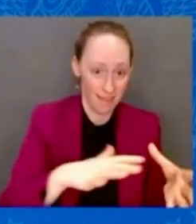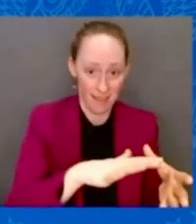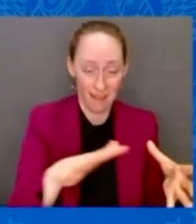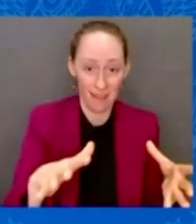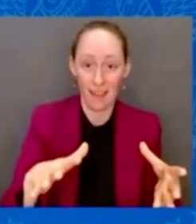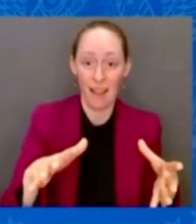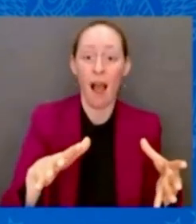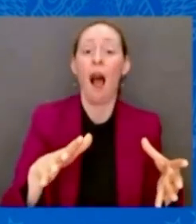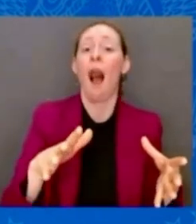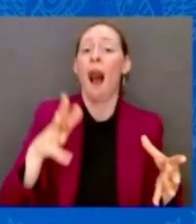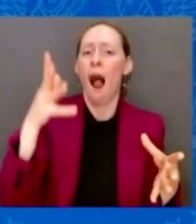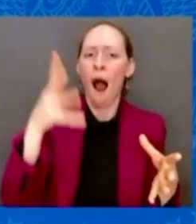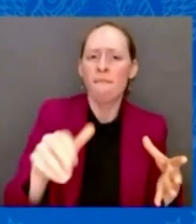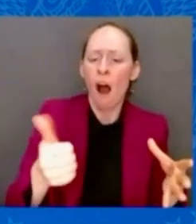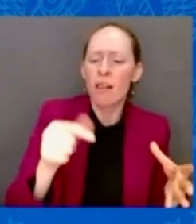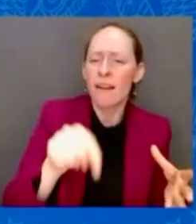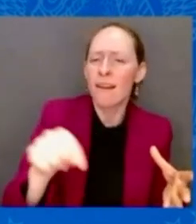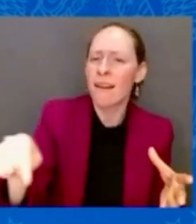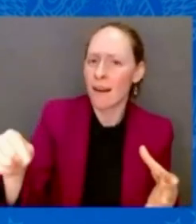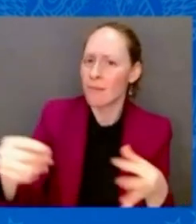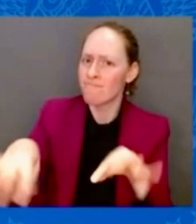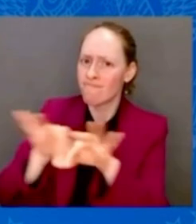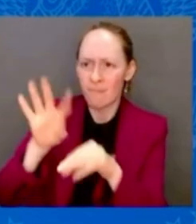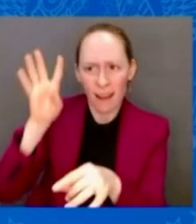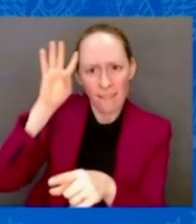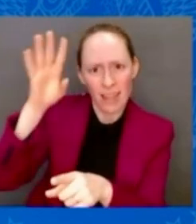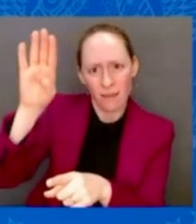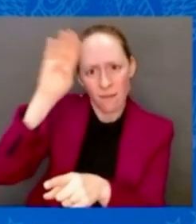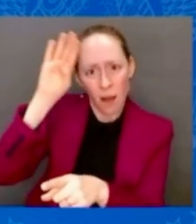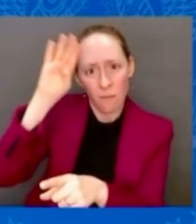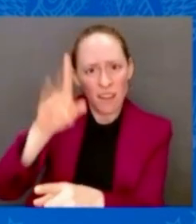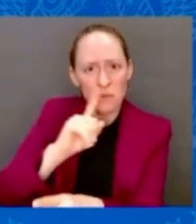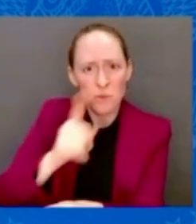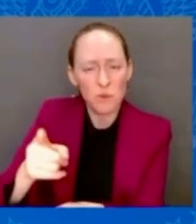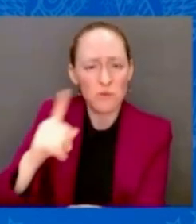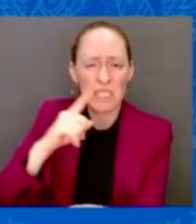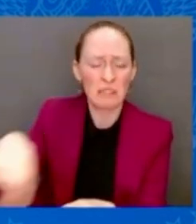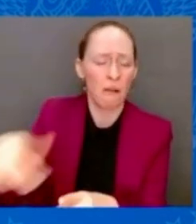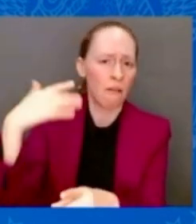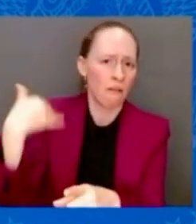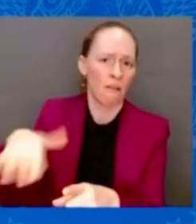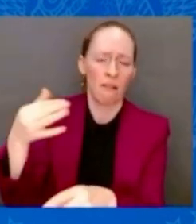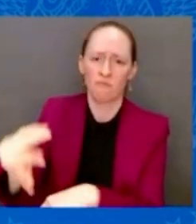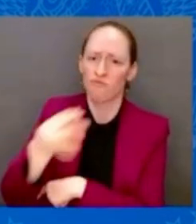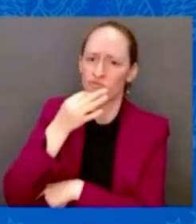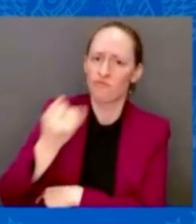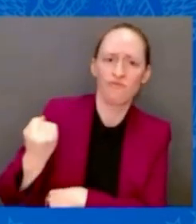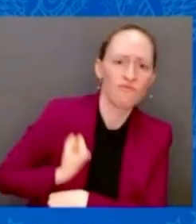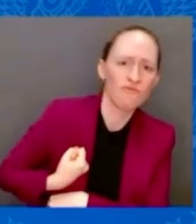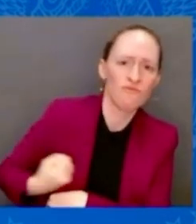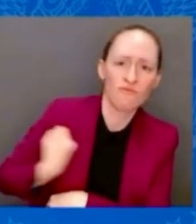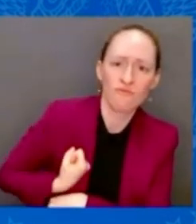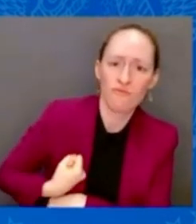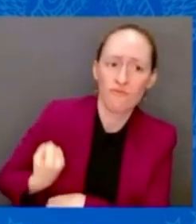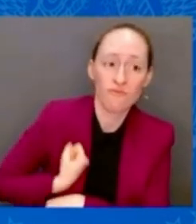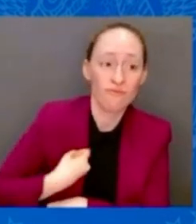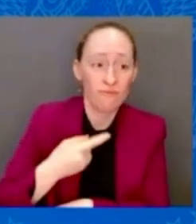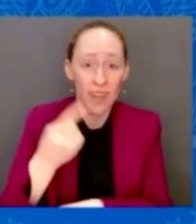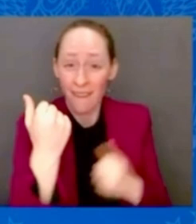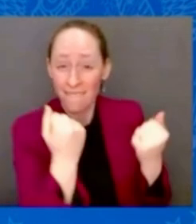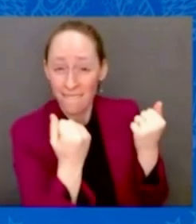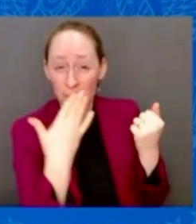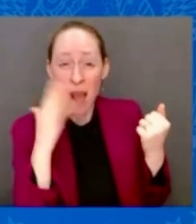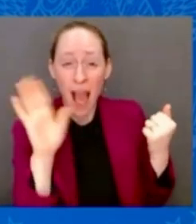You're the only ones that run into flames. Everybody runs away from them. The overwhelming human instinct is to run away from danger, but when the